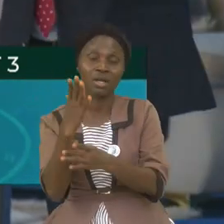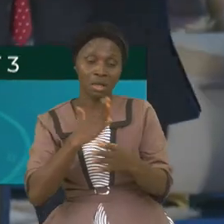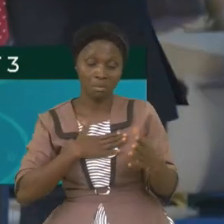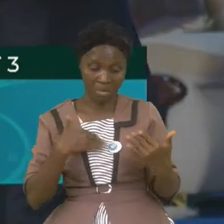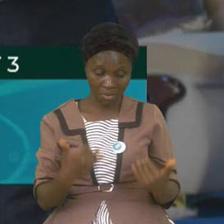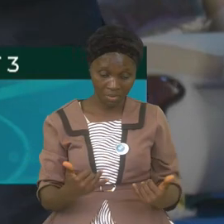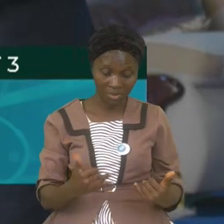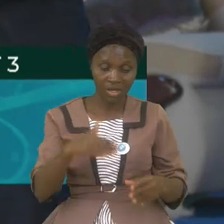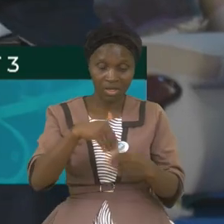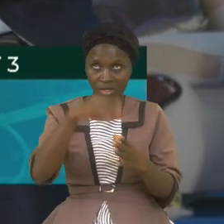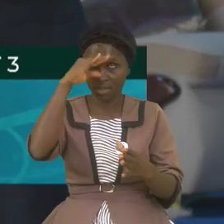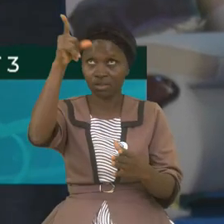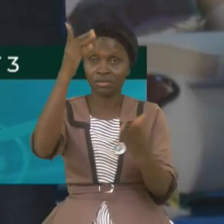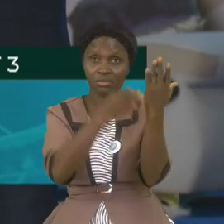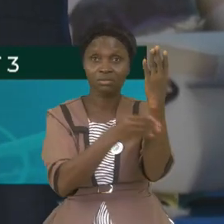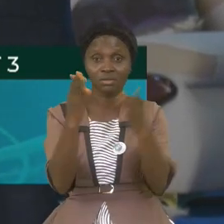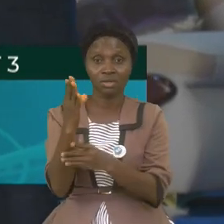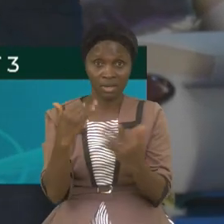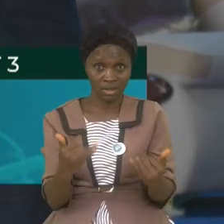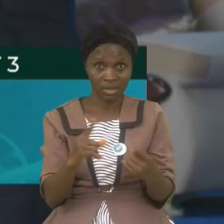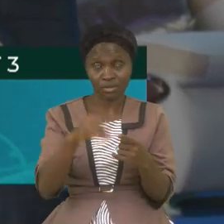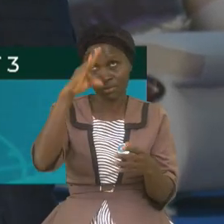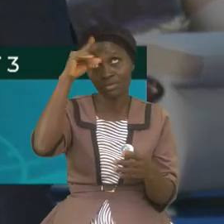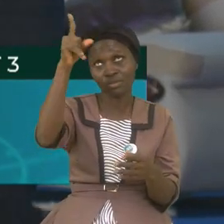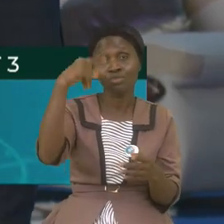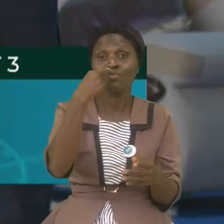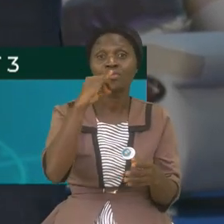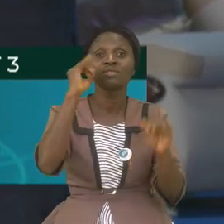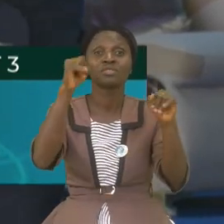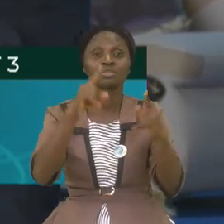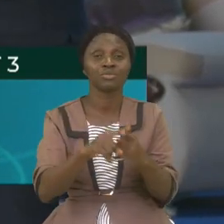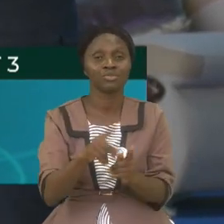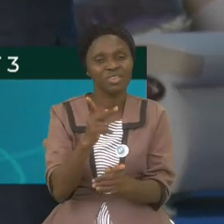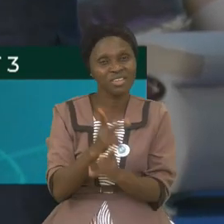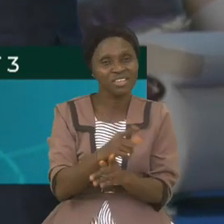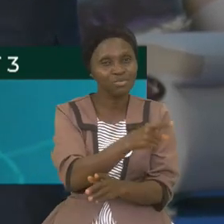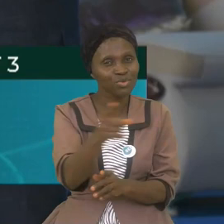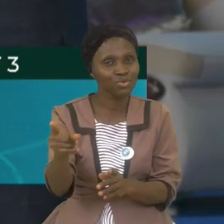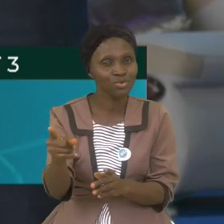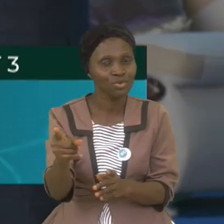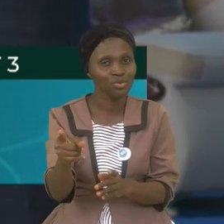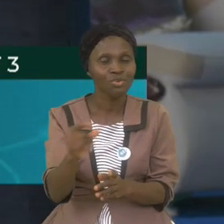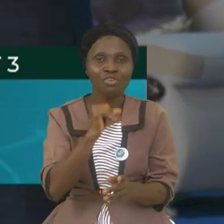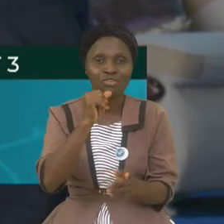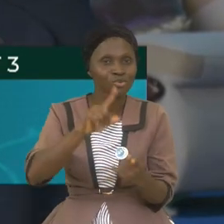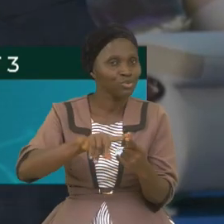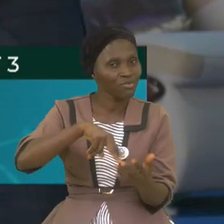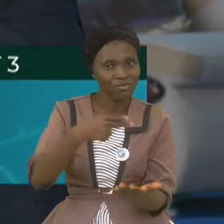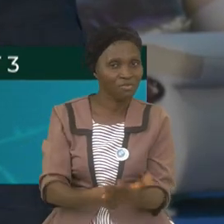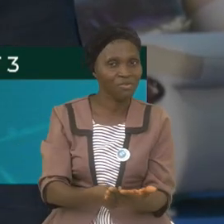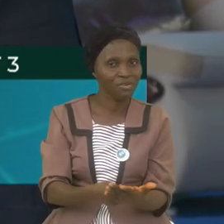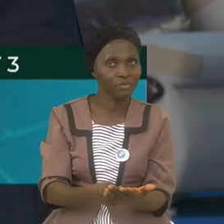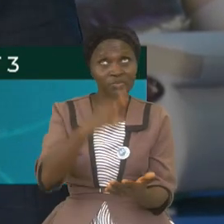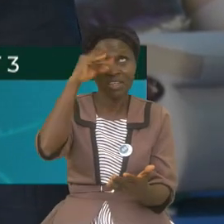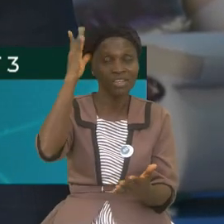hand. Now unto him that is able to keep you from falling. He'll keep you from falling. And then he